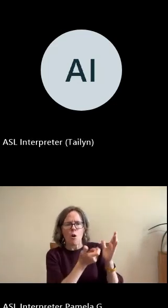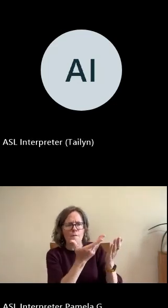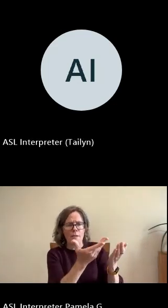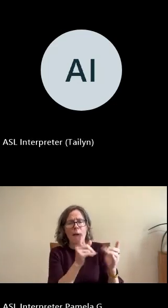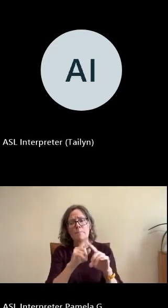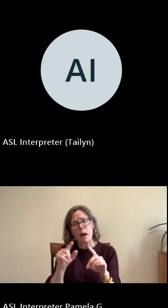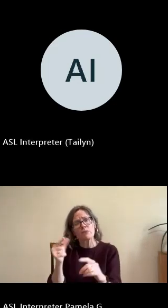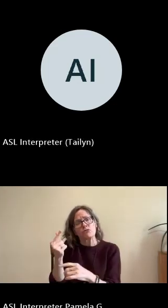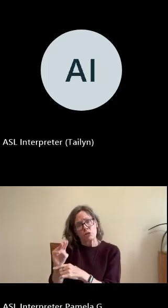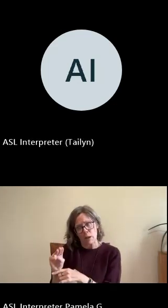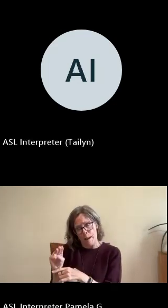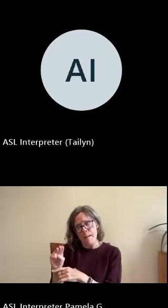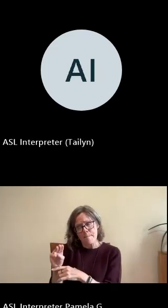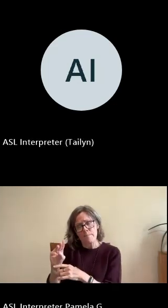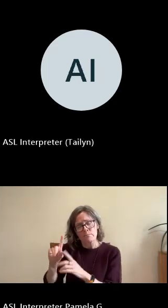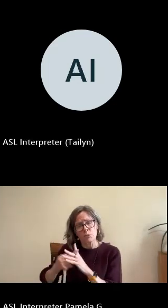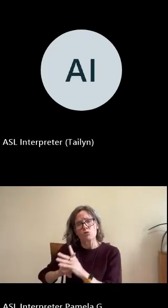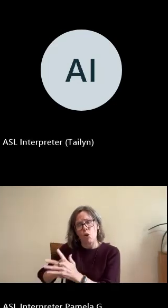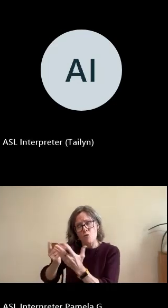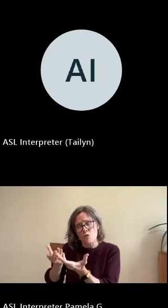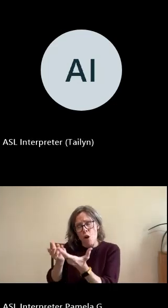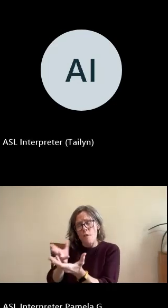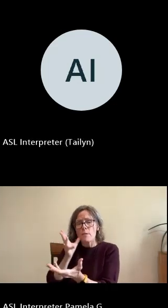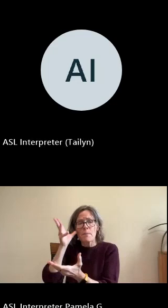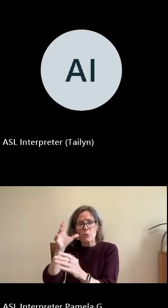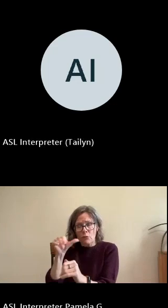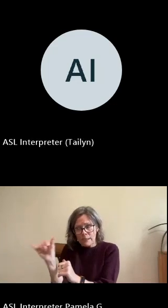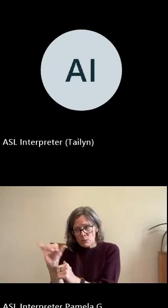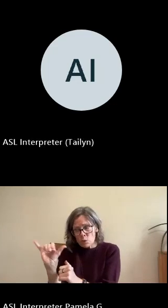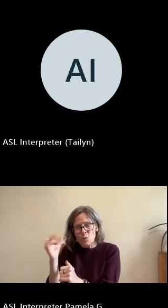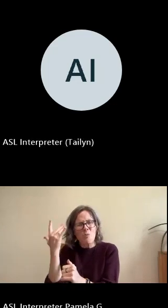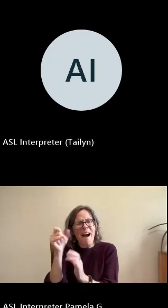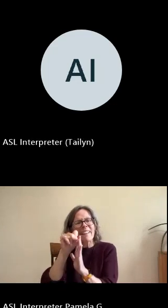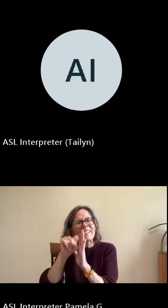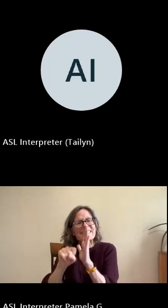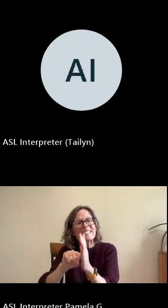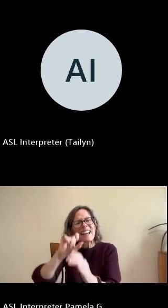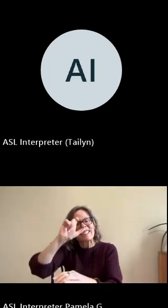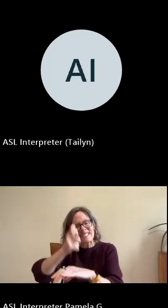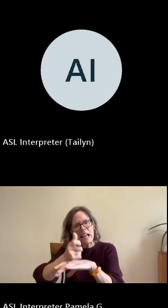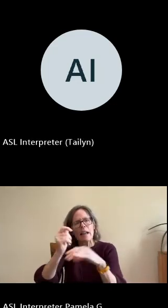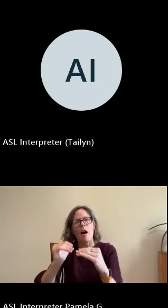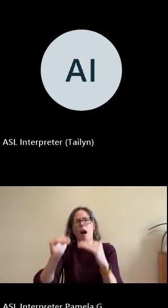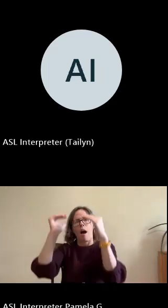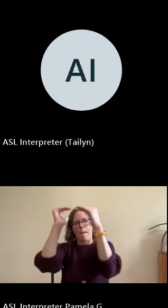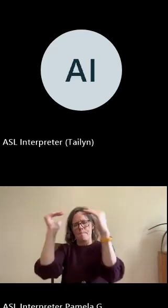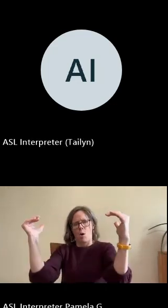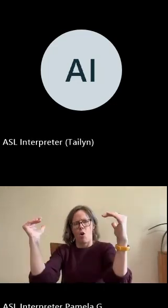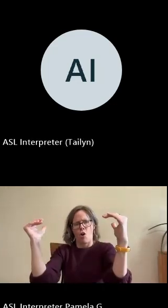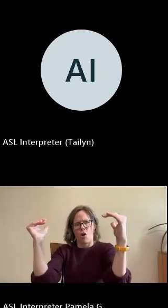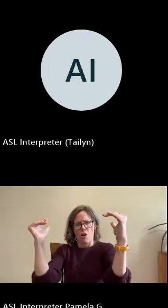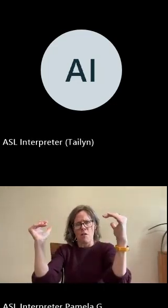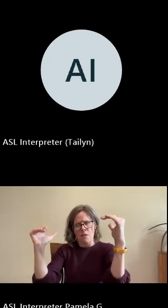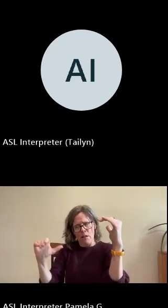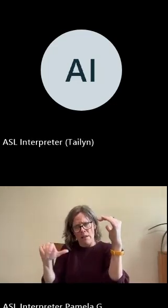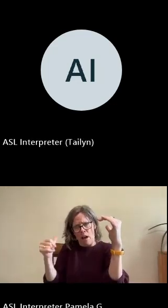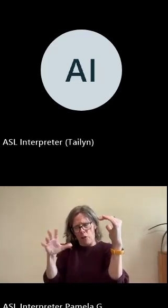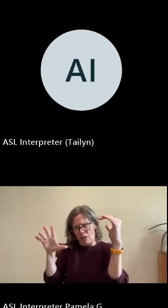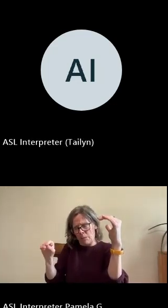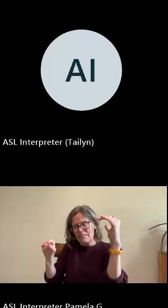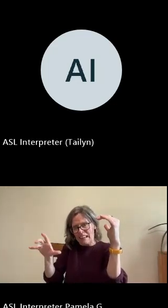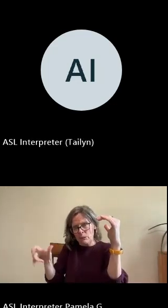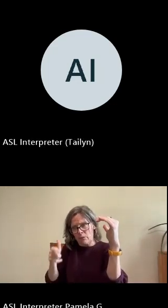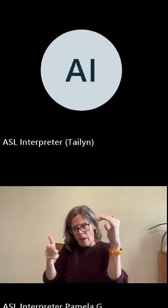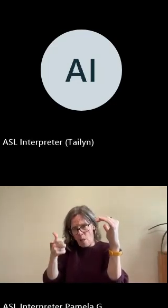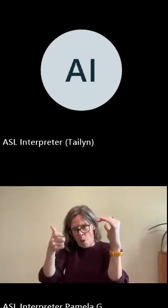because we set a standard, and they needed to keep up with the, market for employment in Minnesota.